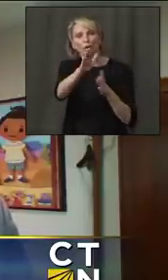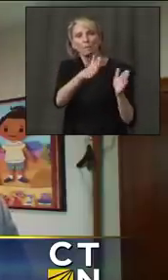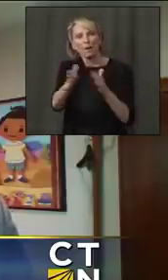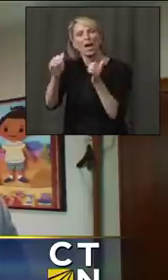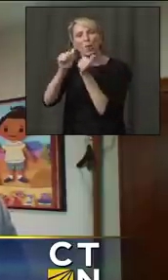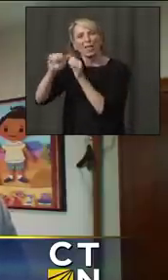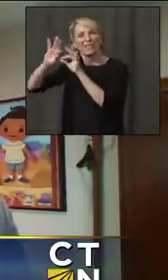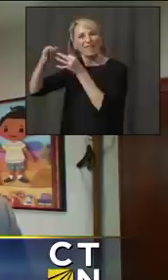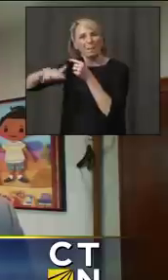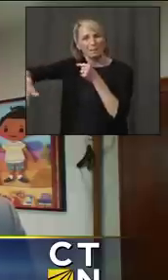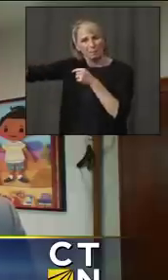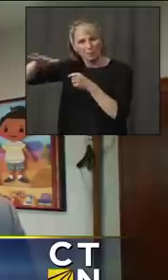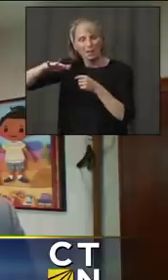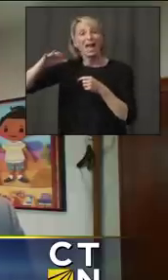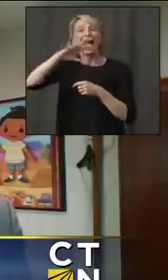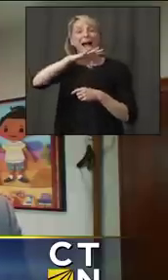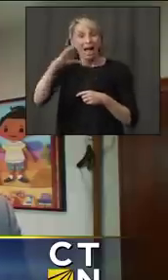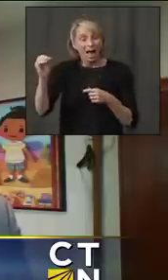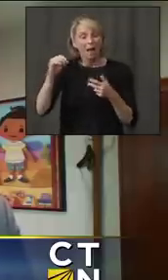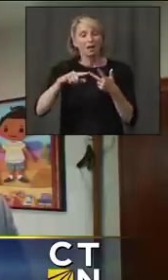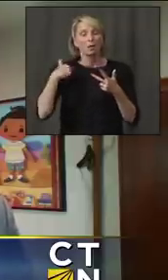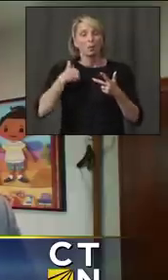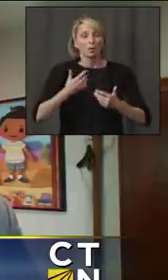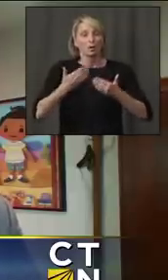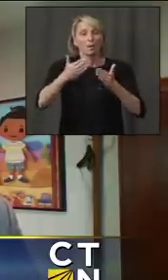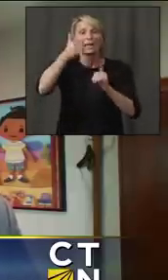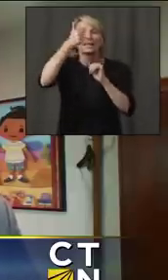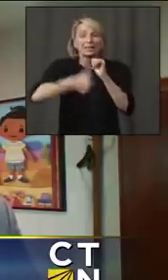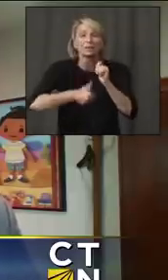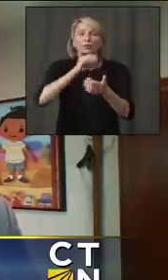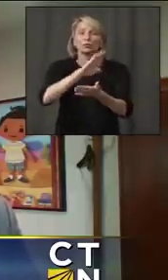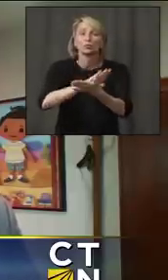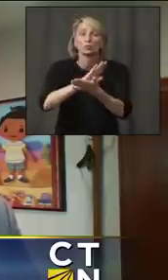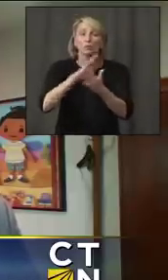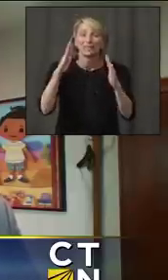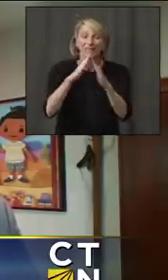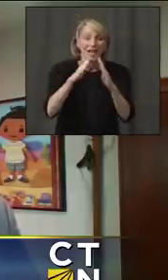serve to hear any concerns of compliance that might be